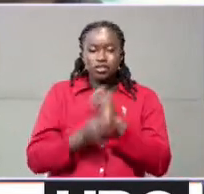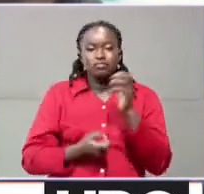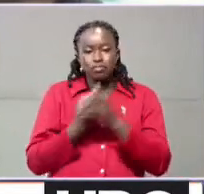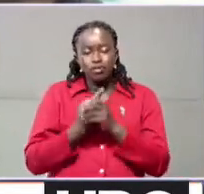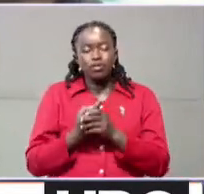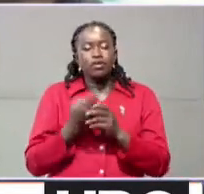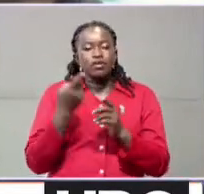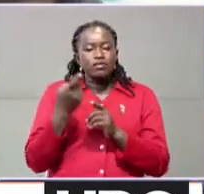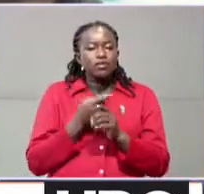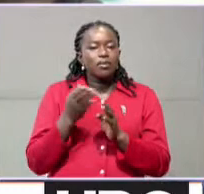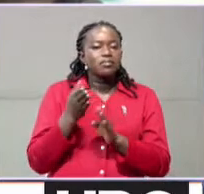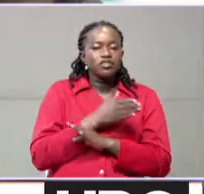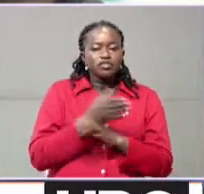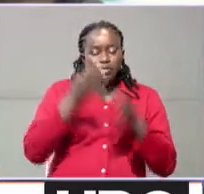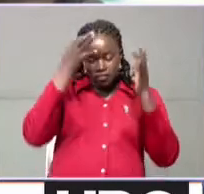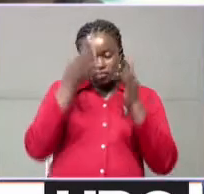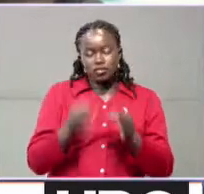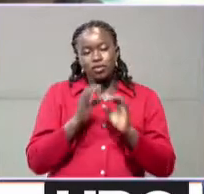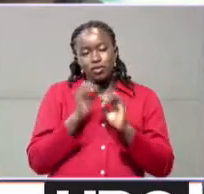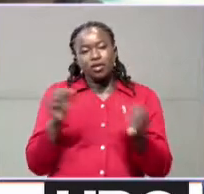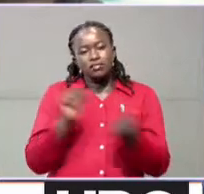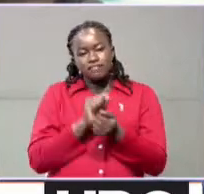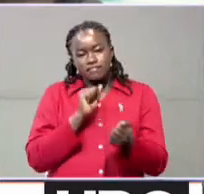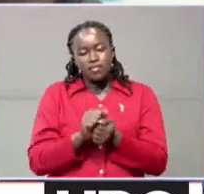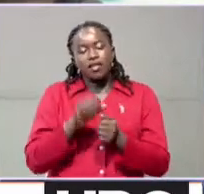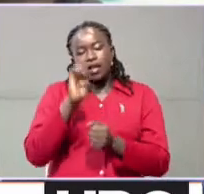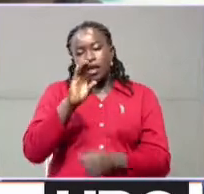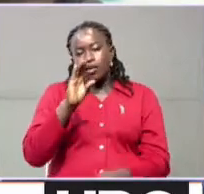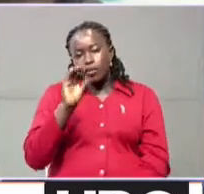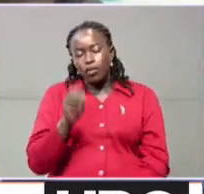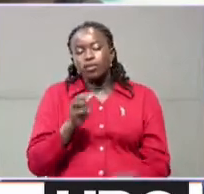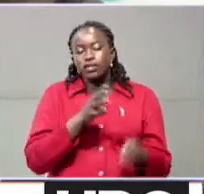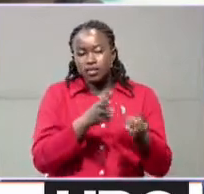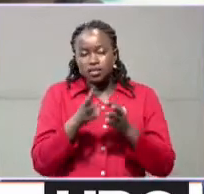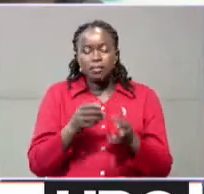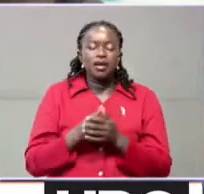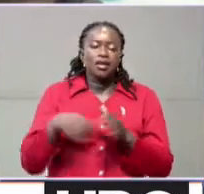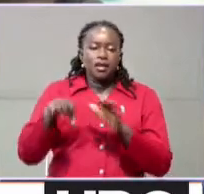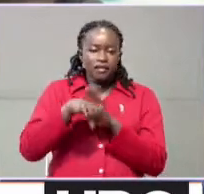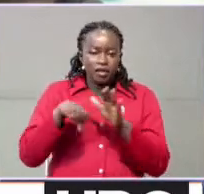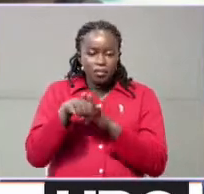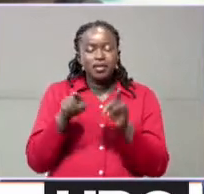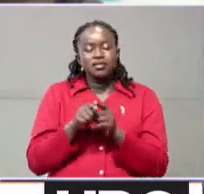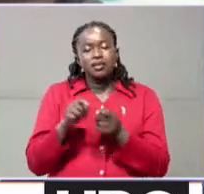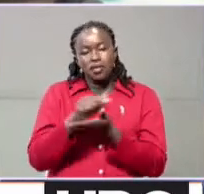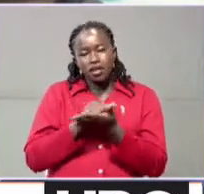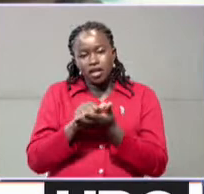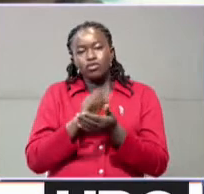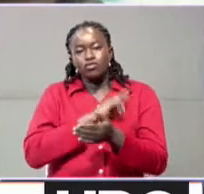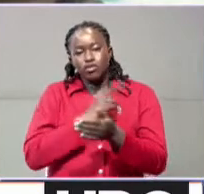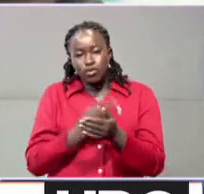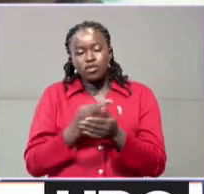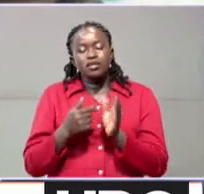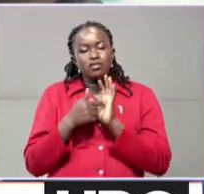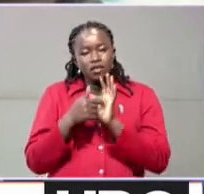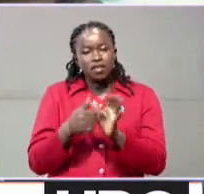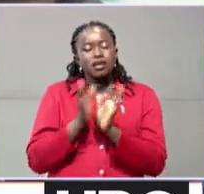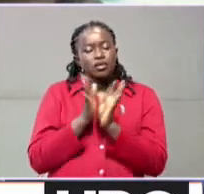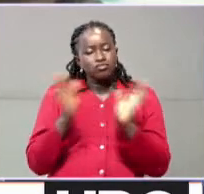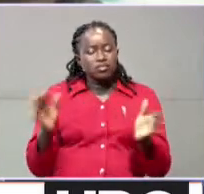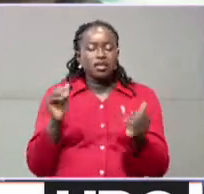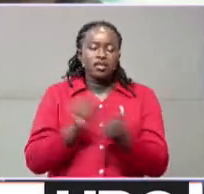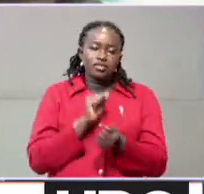unprecedented destruction of the ecosystem environment and natural resources like mass destruction